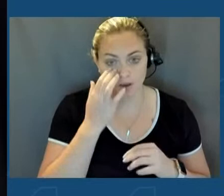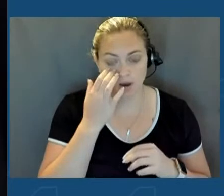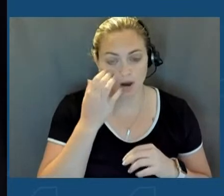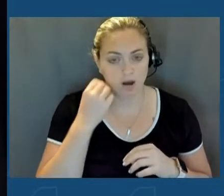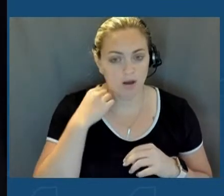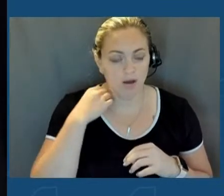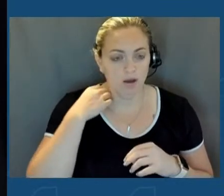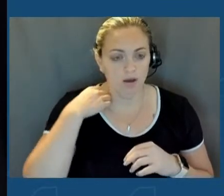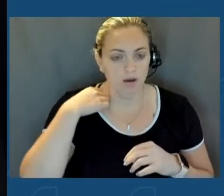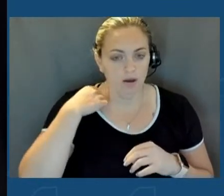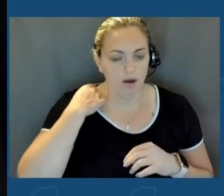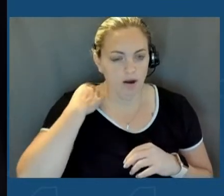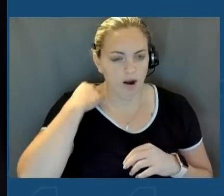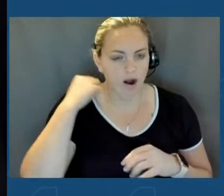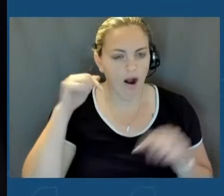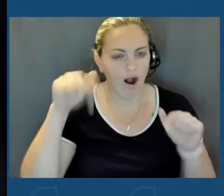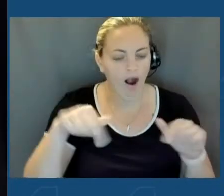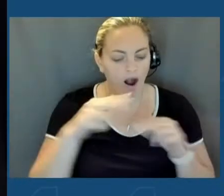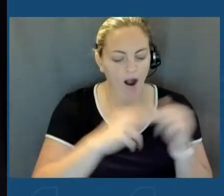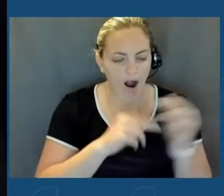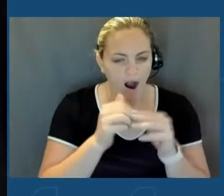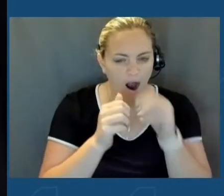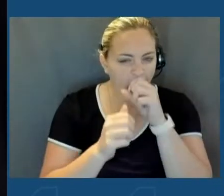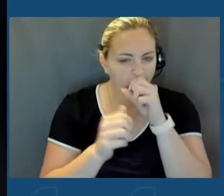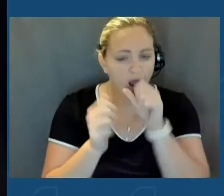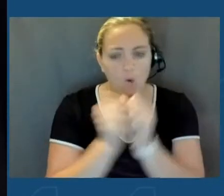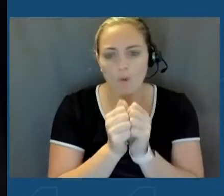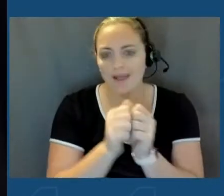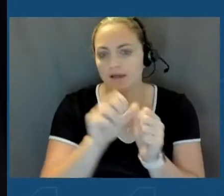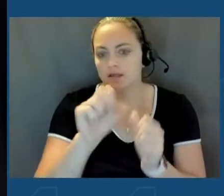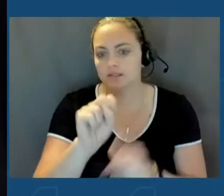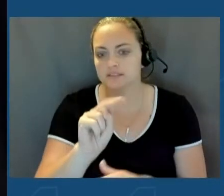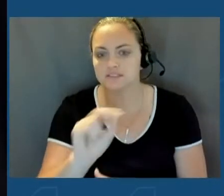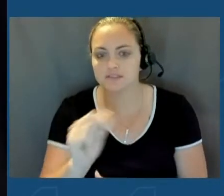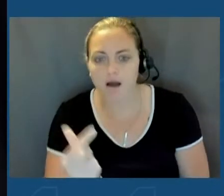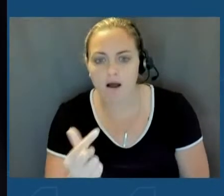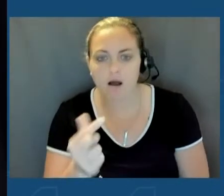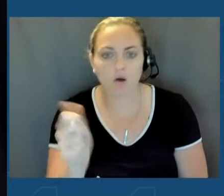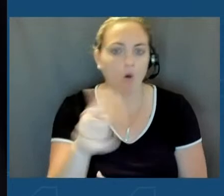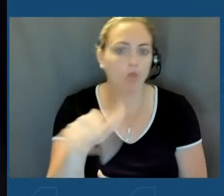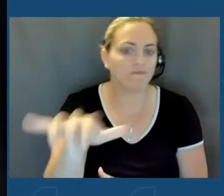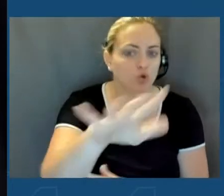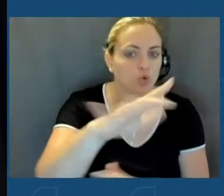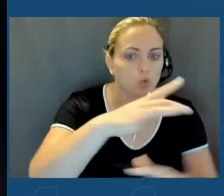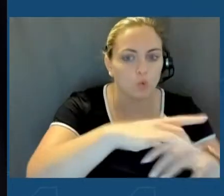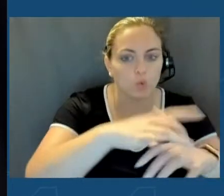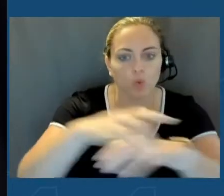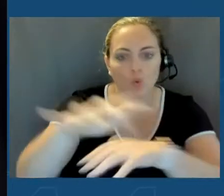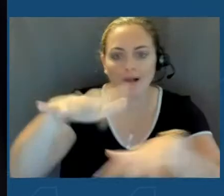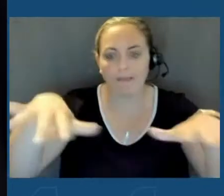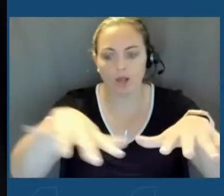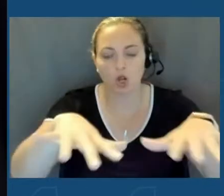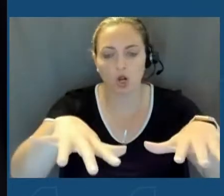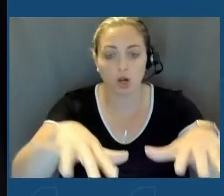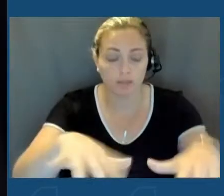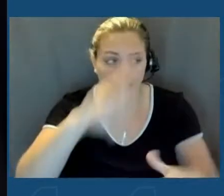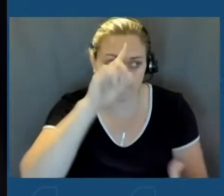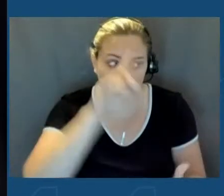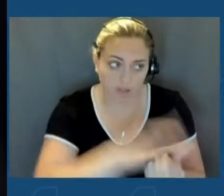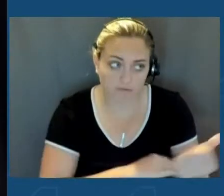And this facility, along with SNUG and all of you who are out there who believe in preventing crime, this will go a